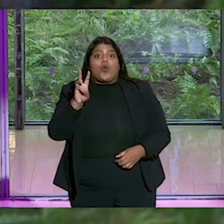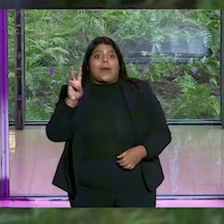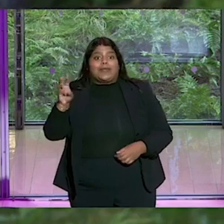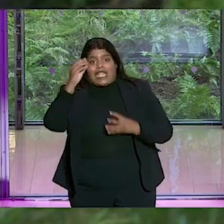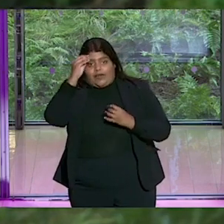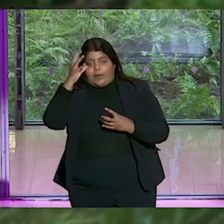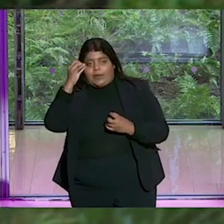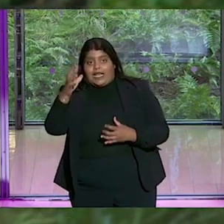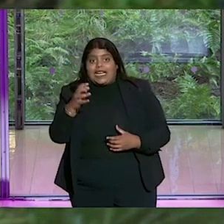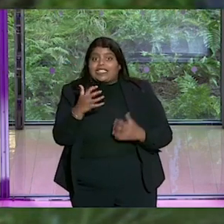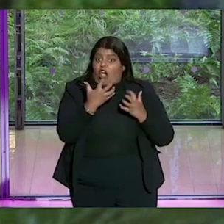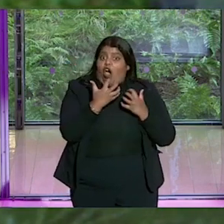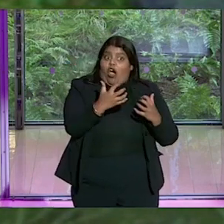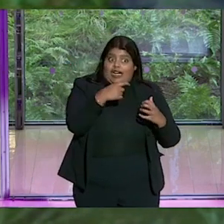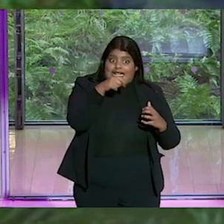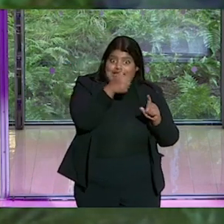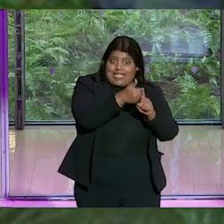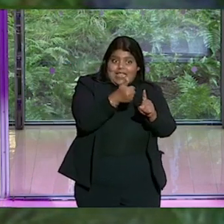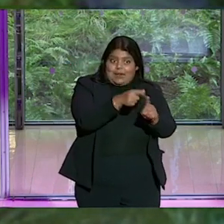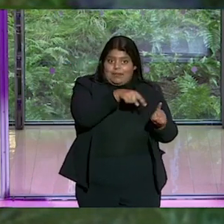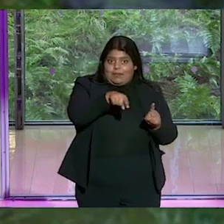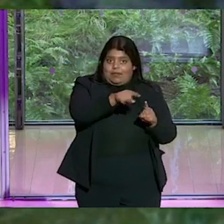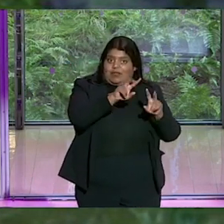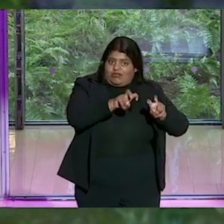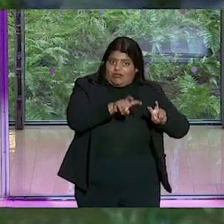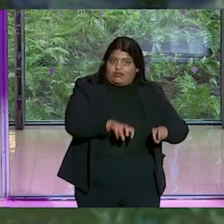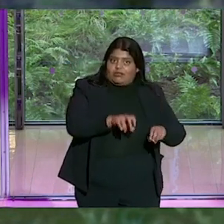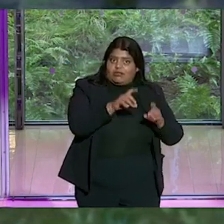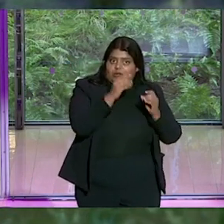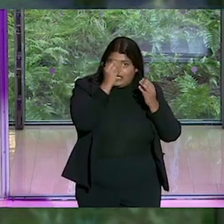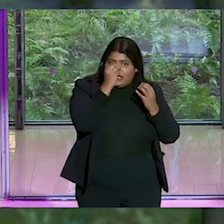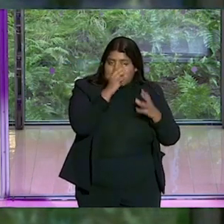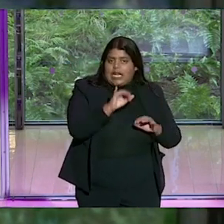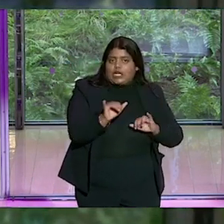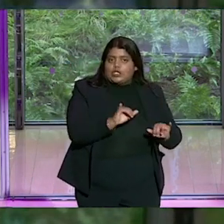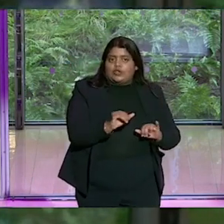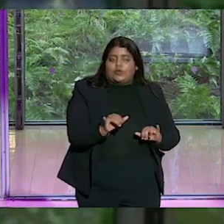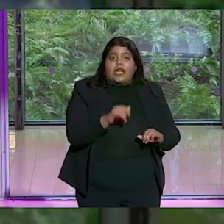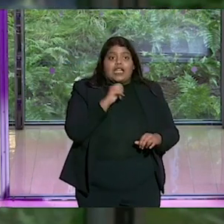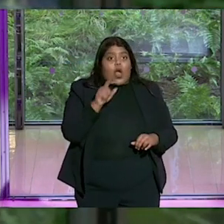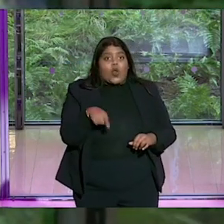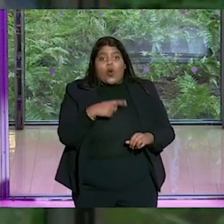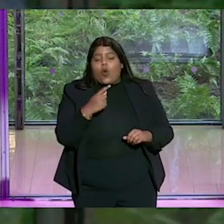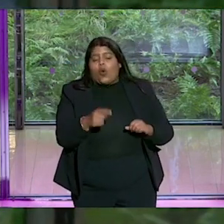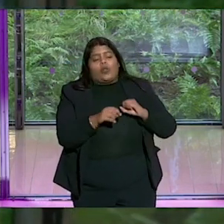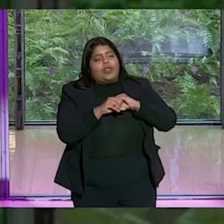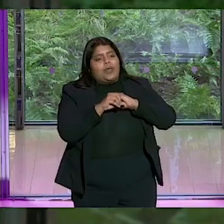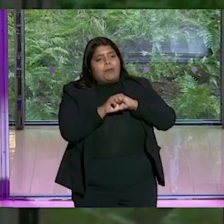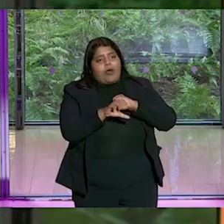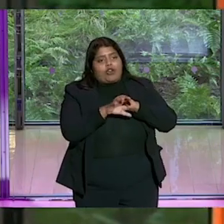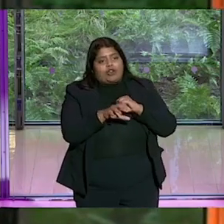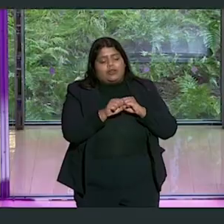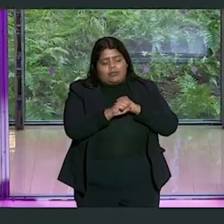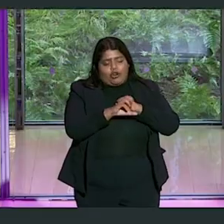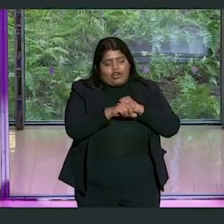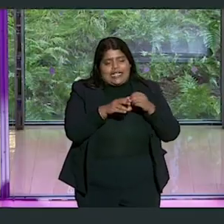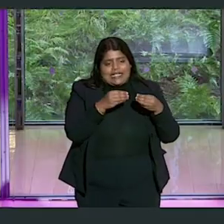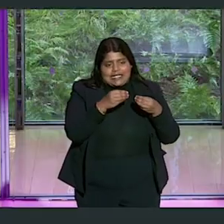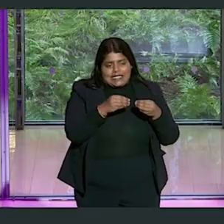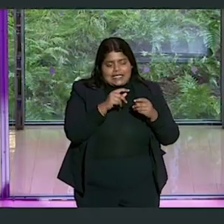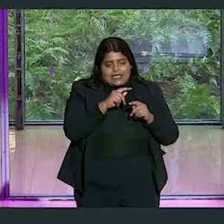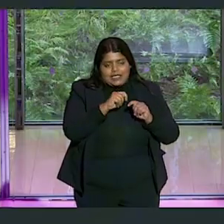that's valuable for every single person at your organization, not just the marketing teams, not just the web teams.